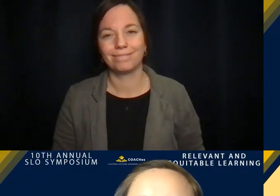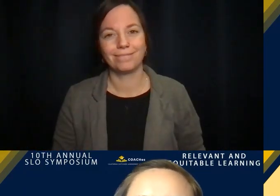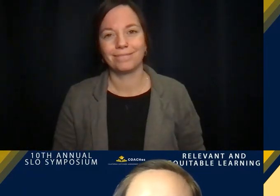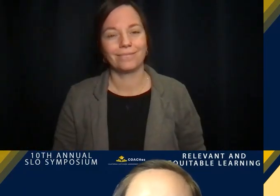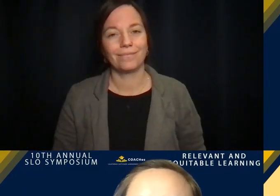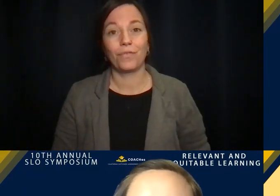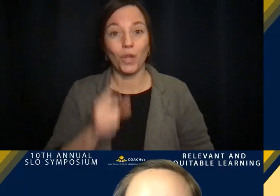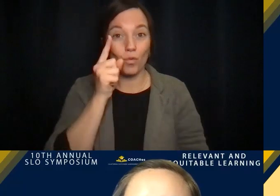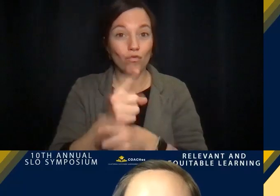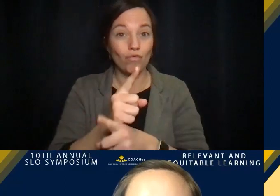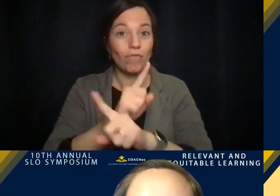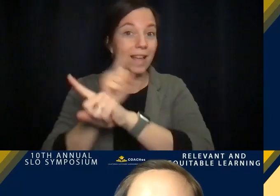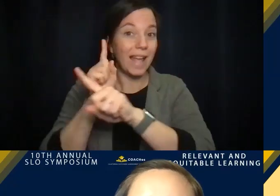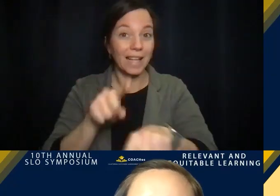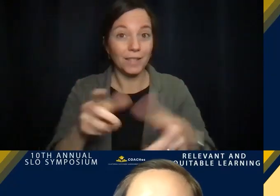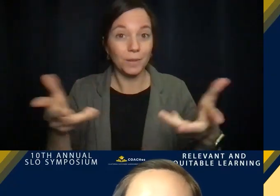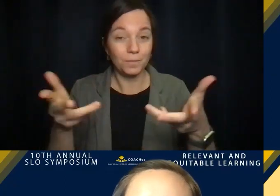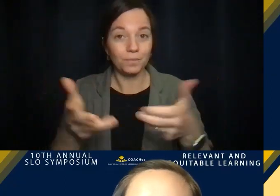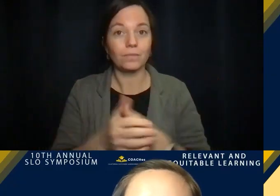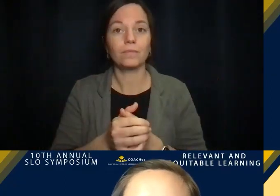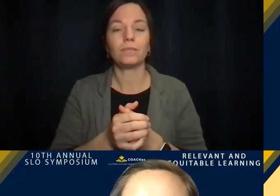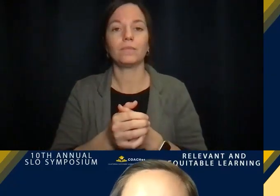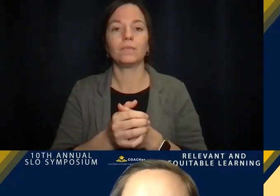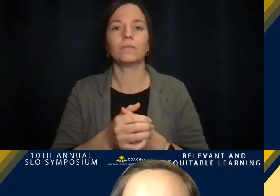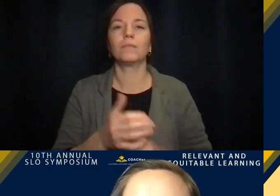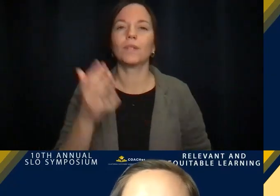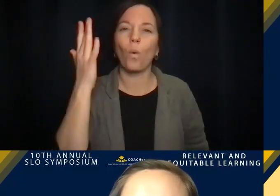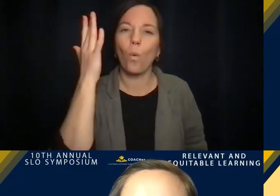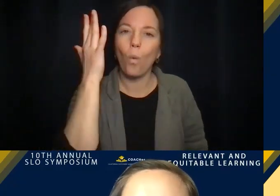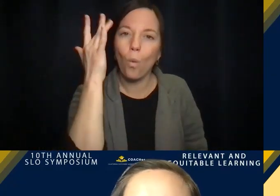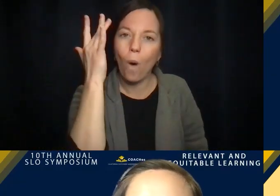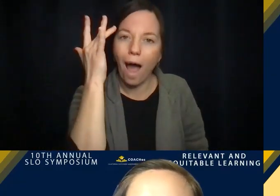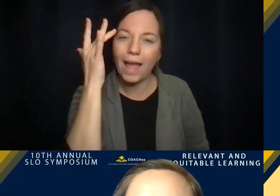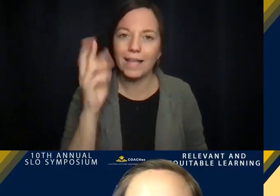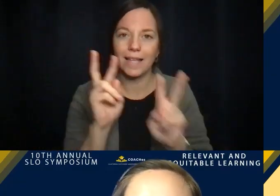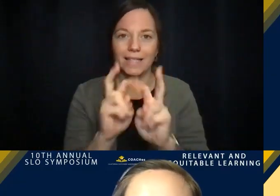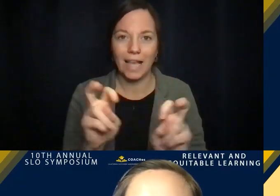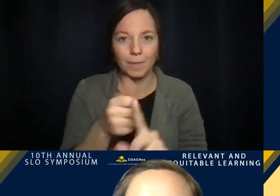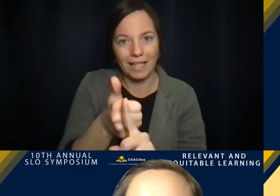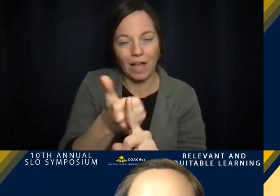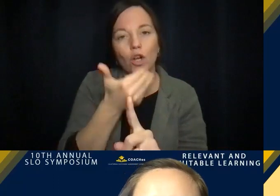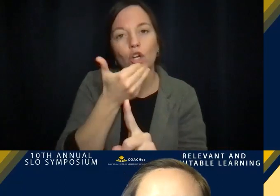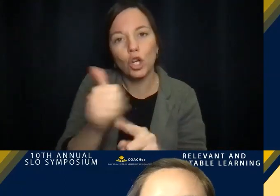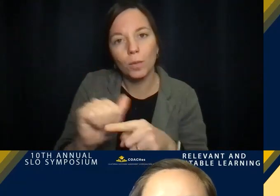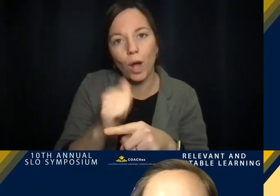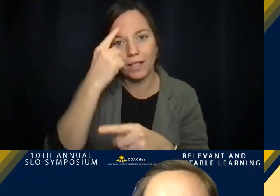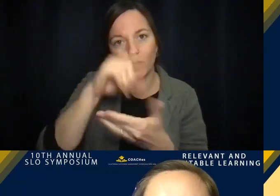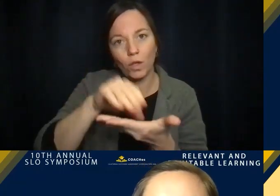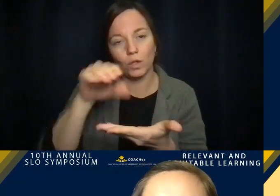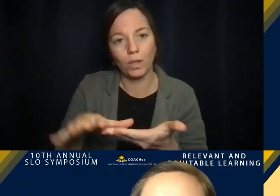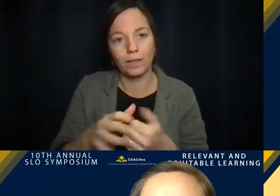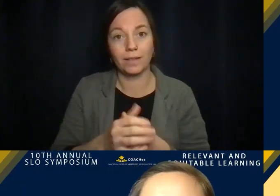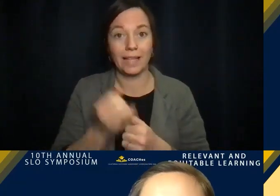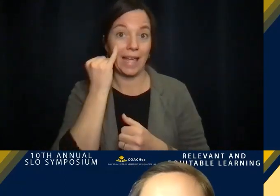the right way to do that is to say, why is assessment a good practice for students? How, if we